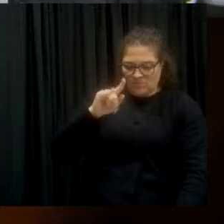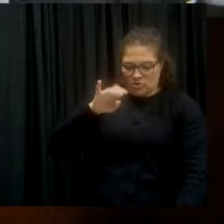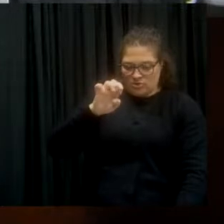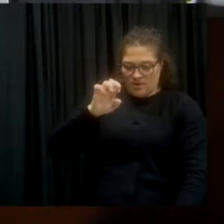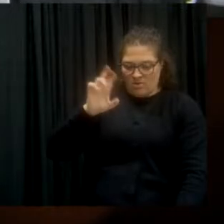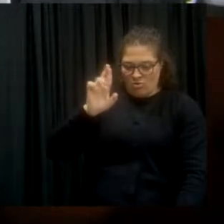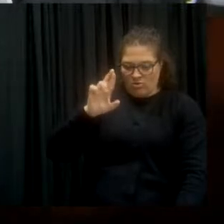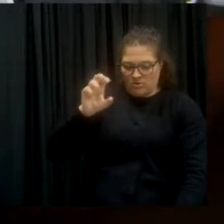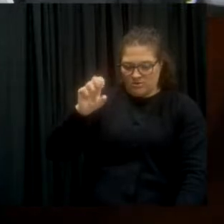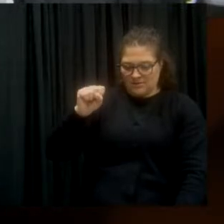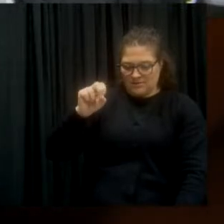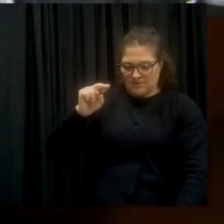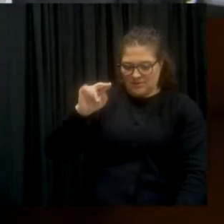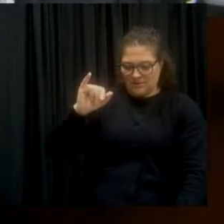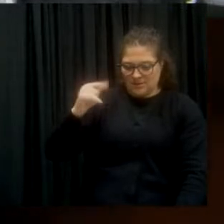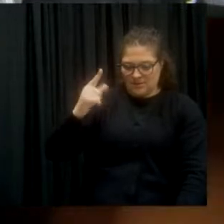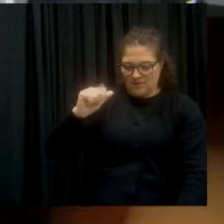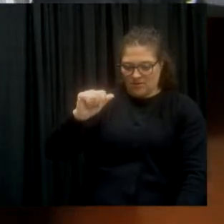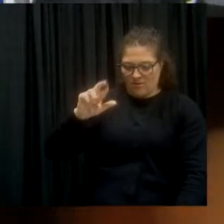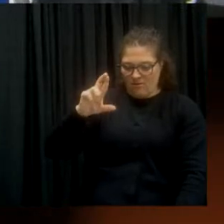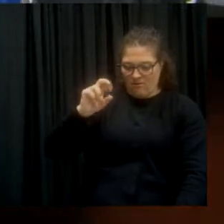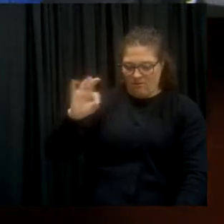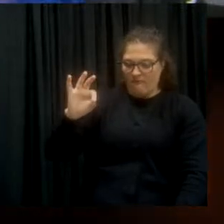Michelle R. Snegaroff White.